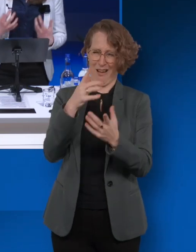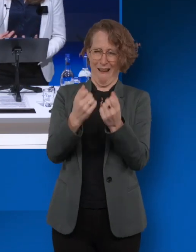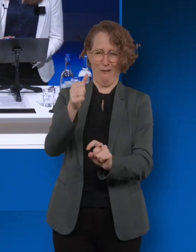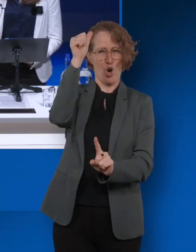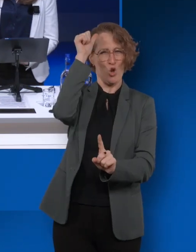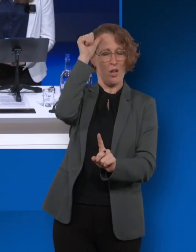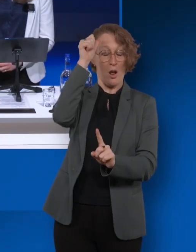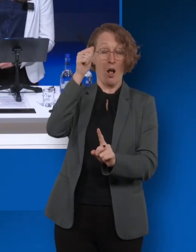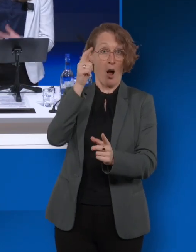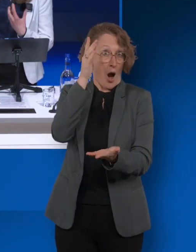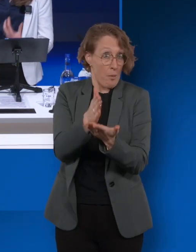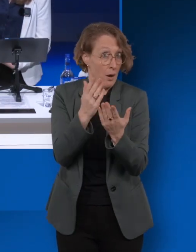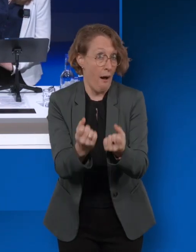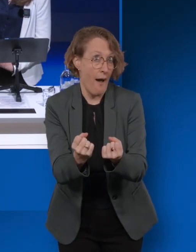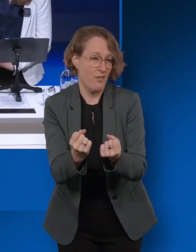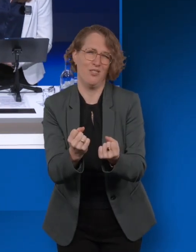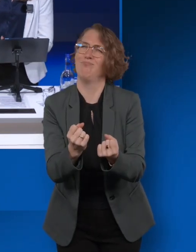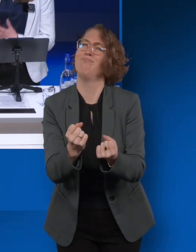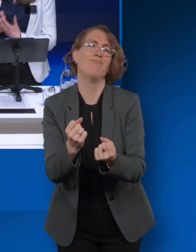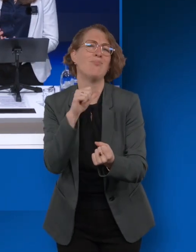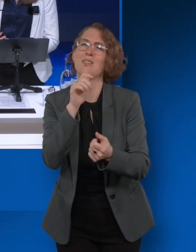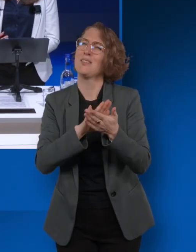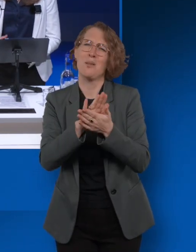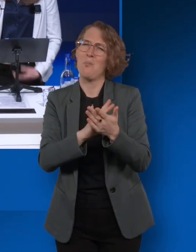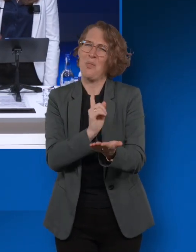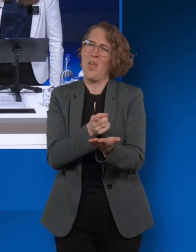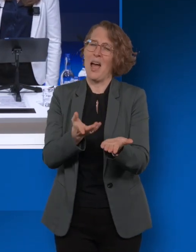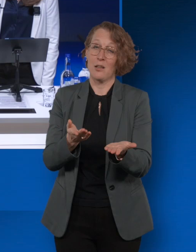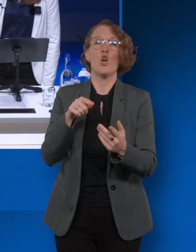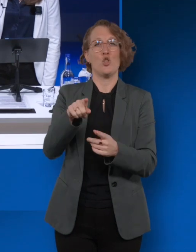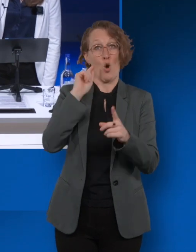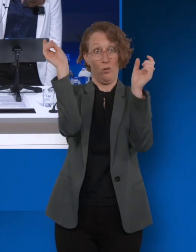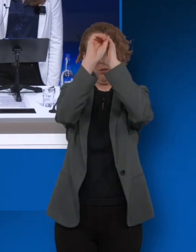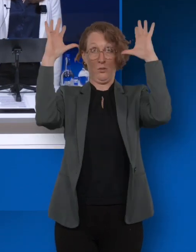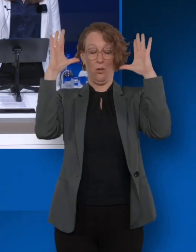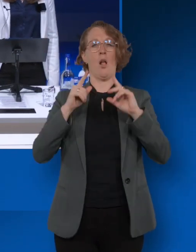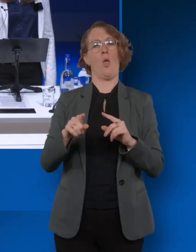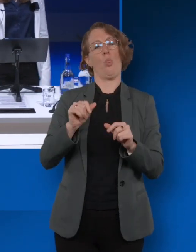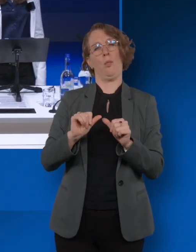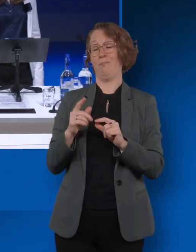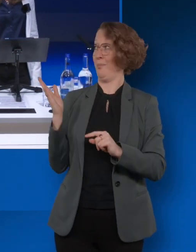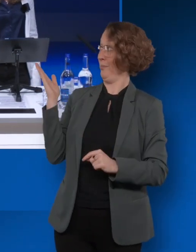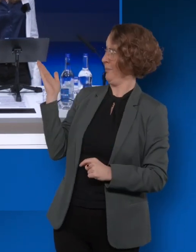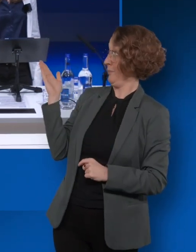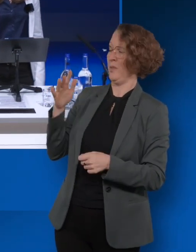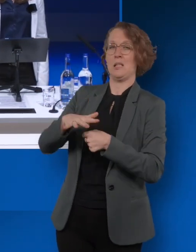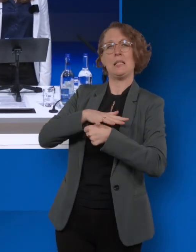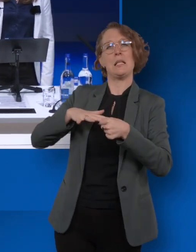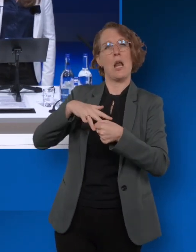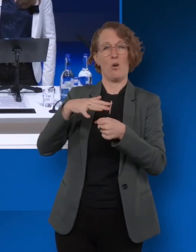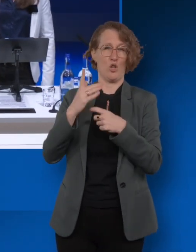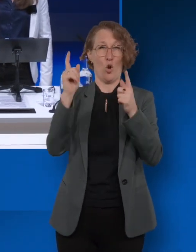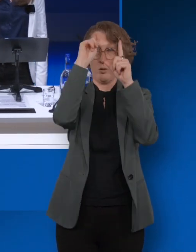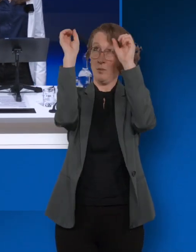that doesn't necessarily mean that it is conscious. And he asks us to imagine the following scenario.